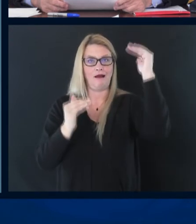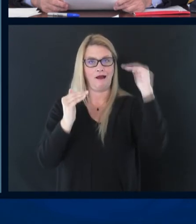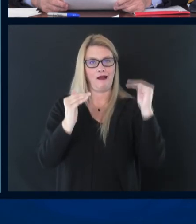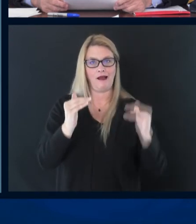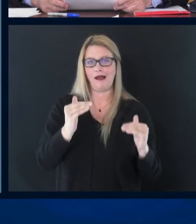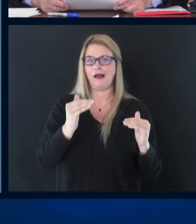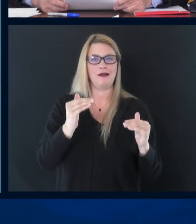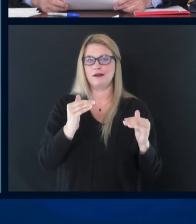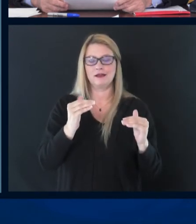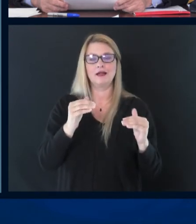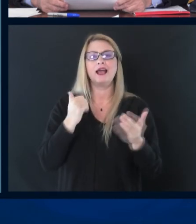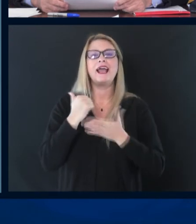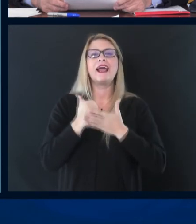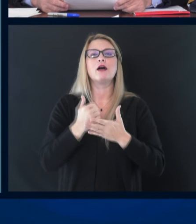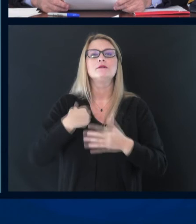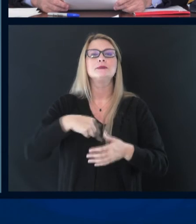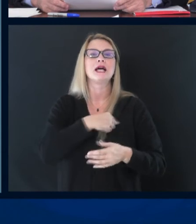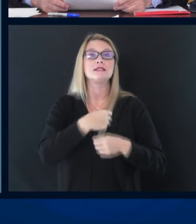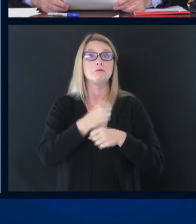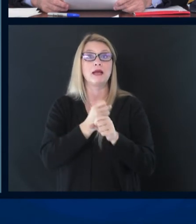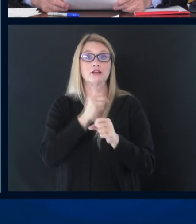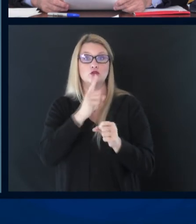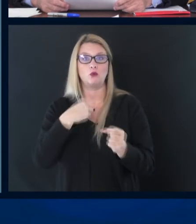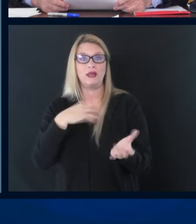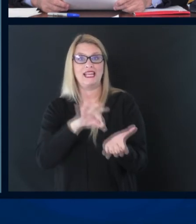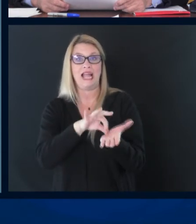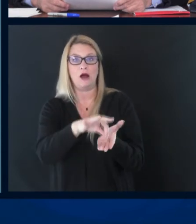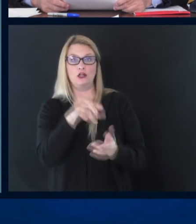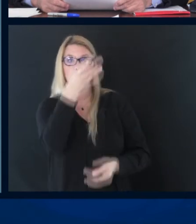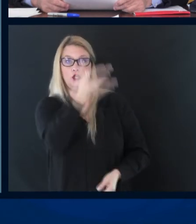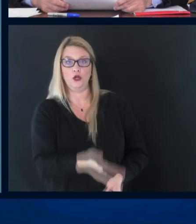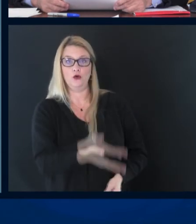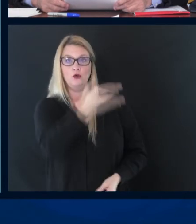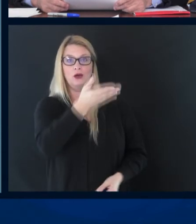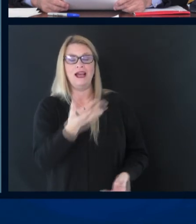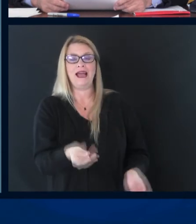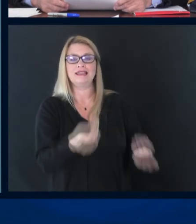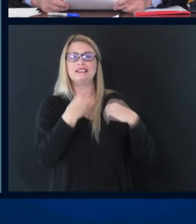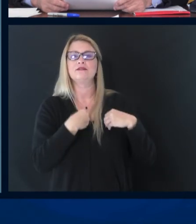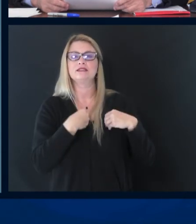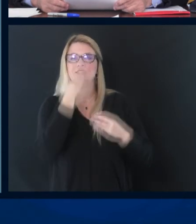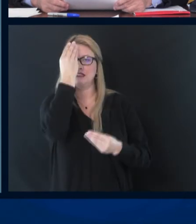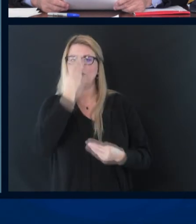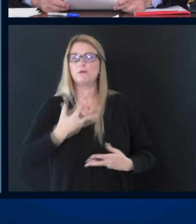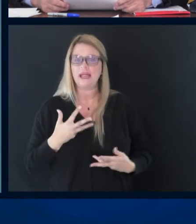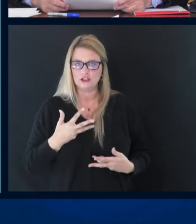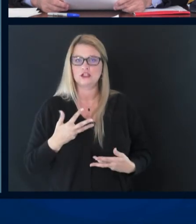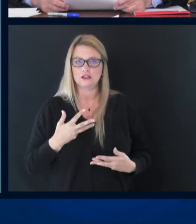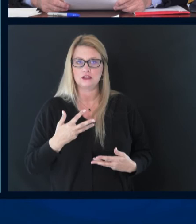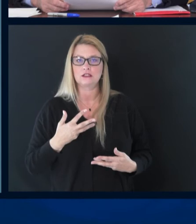make sure you're counted, and it gives us an additional demographic data